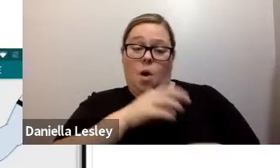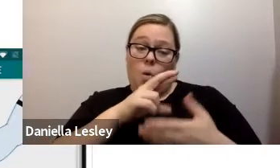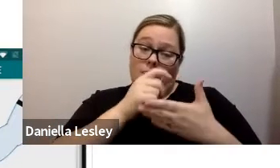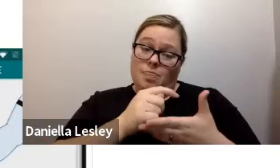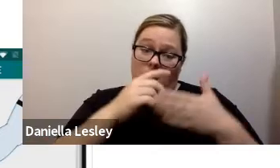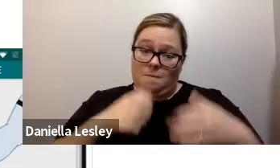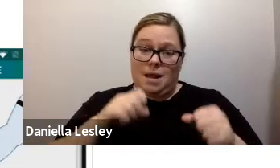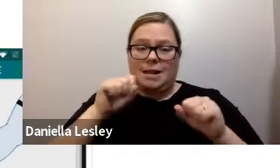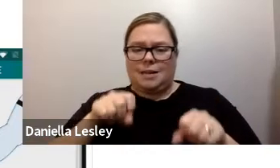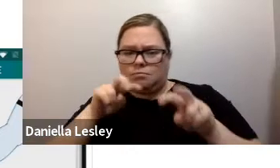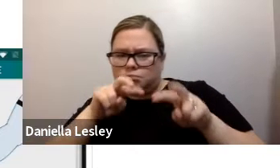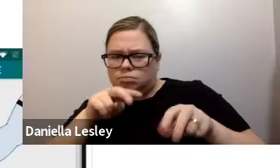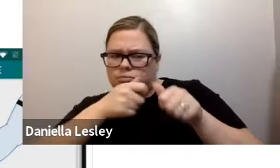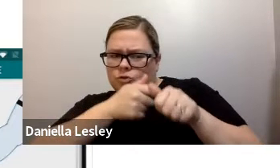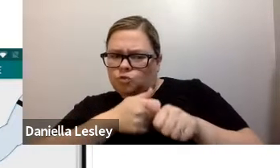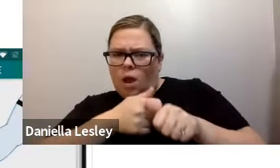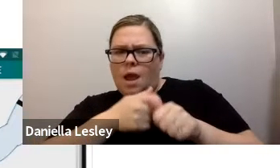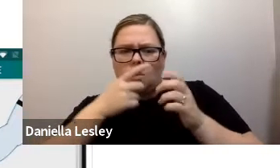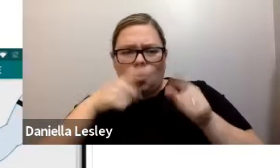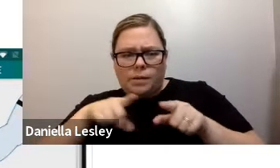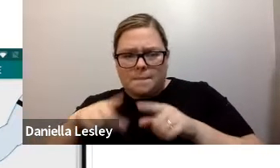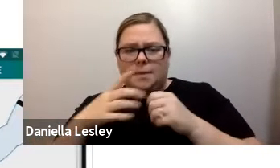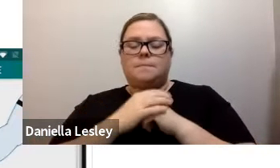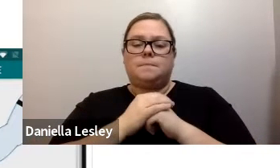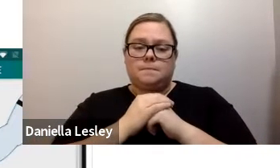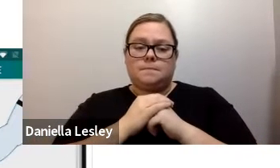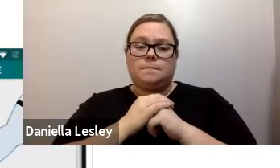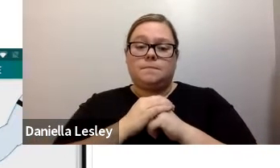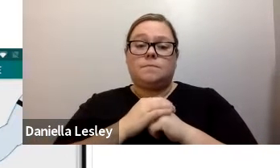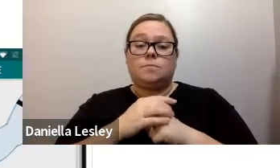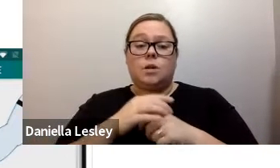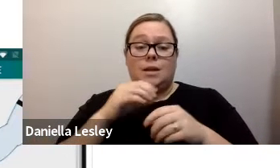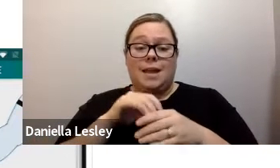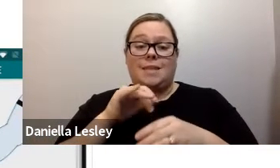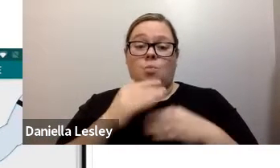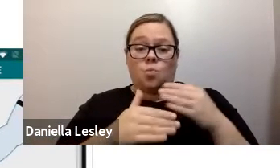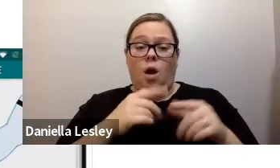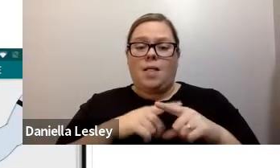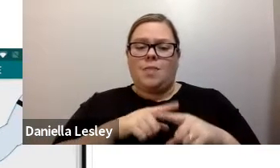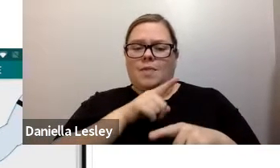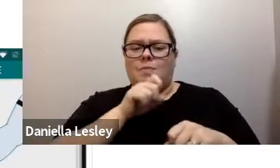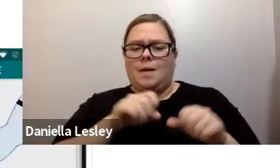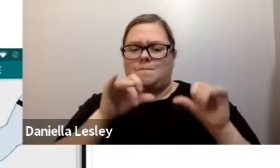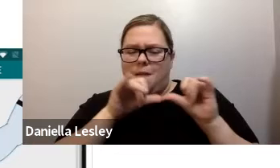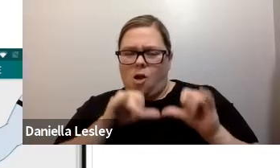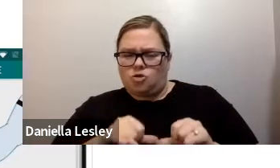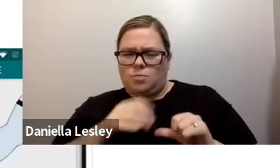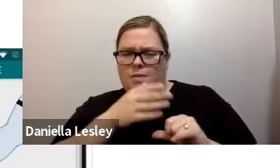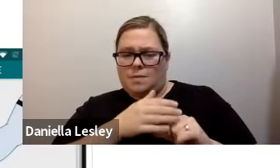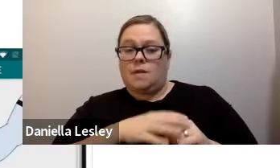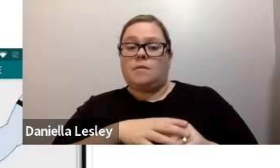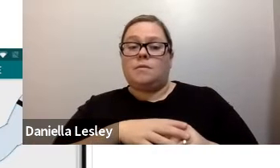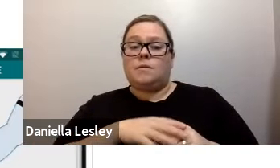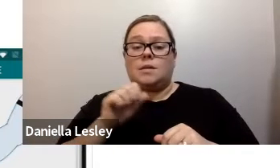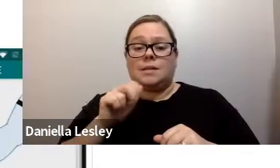track of what was happening. And in that process, then they would be able to make the measurements listed there. And if Sangi, if you